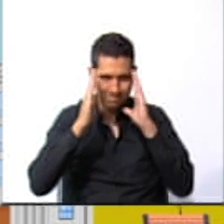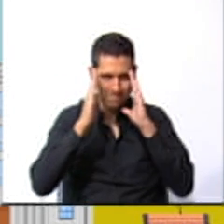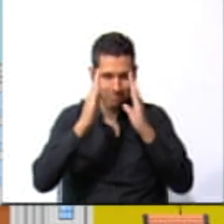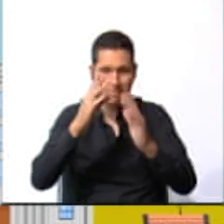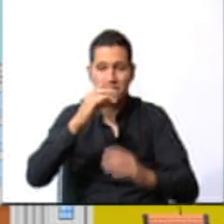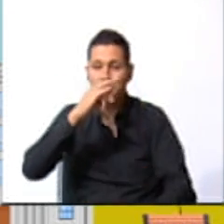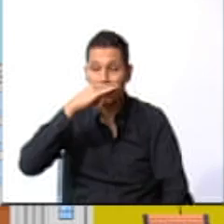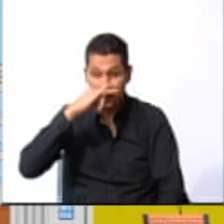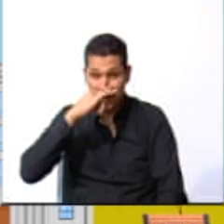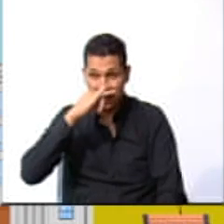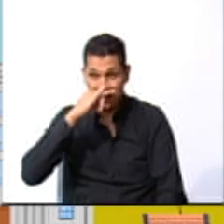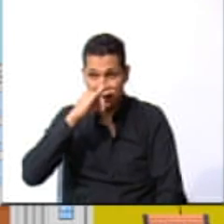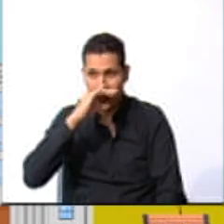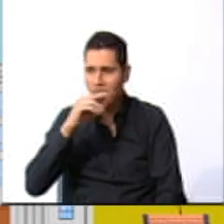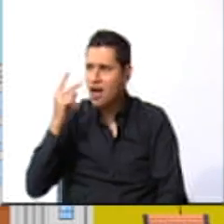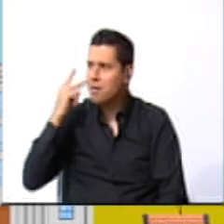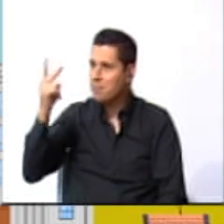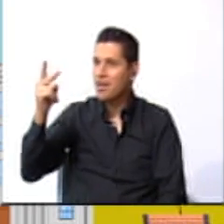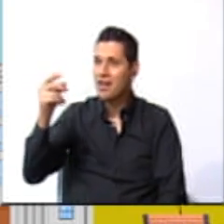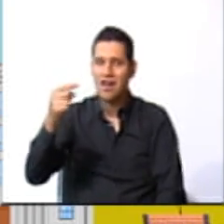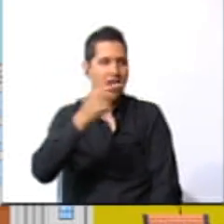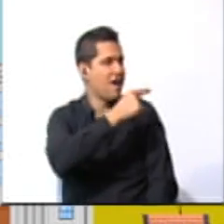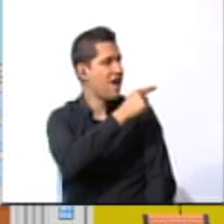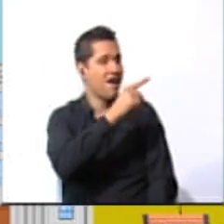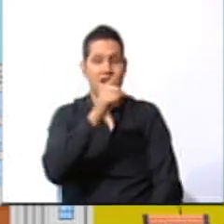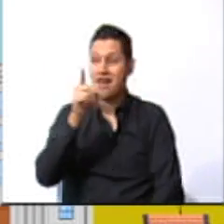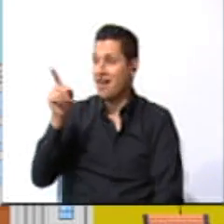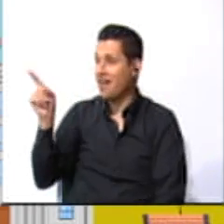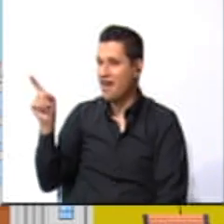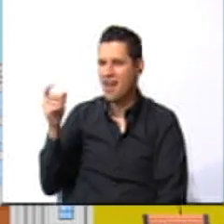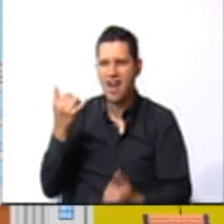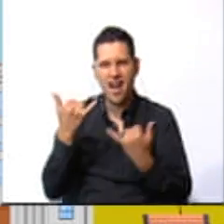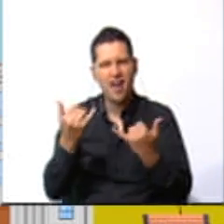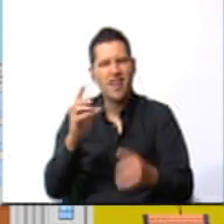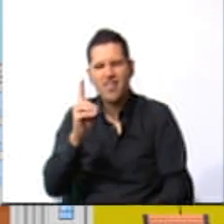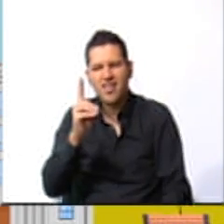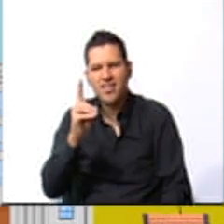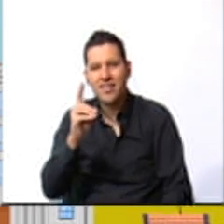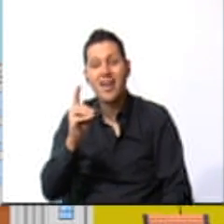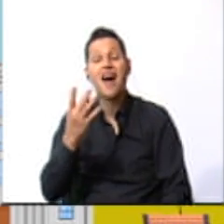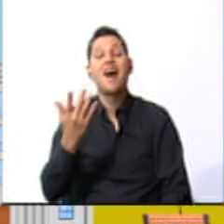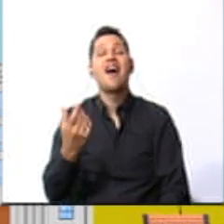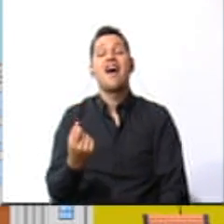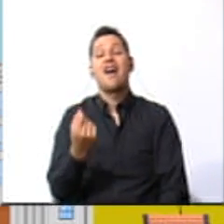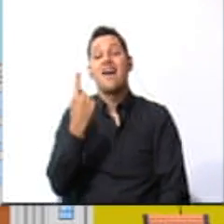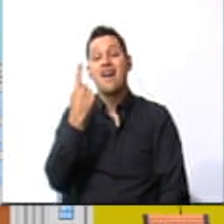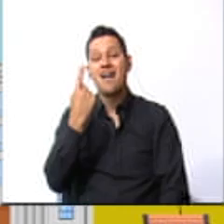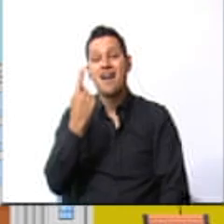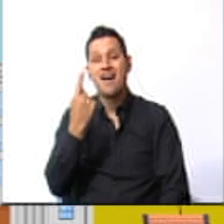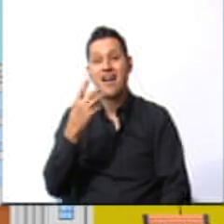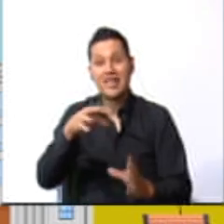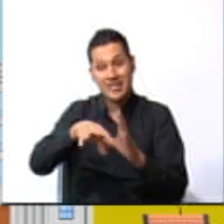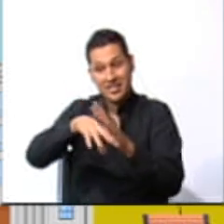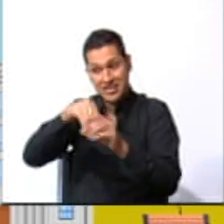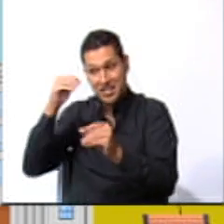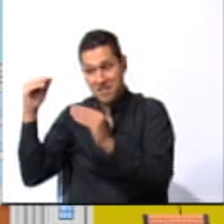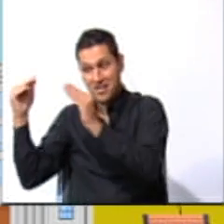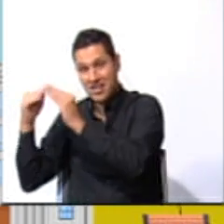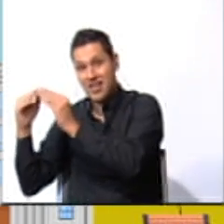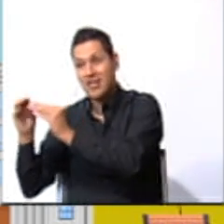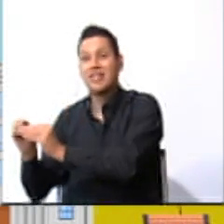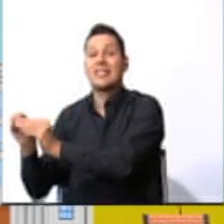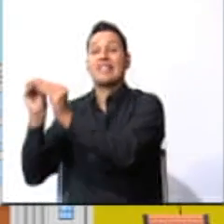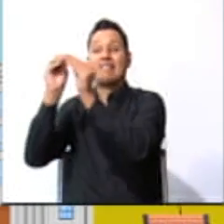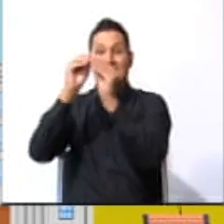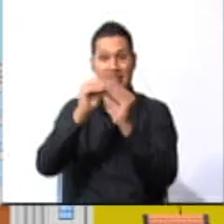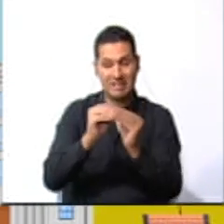children. And look, now we are in the community. Nos salimos de la casa de Jack and